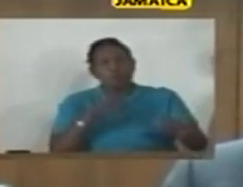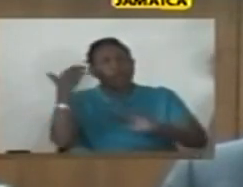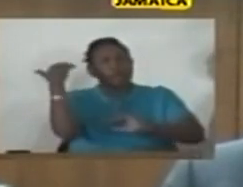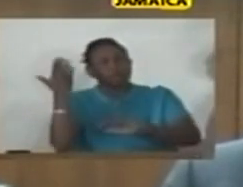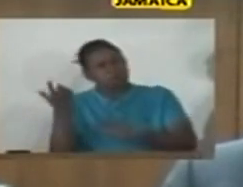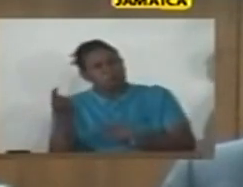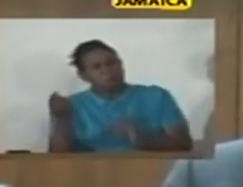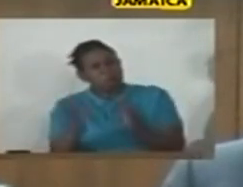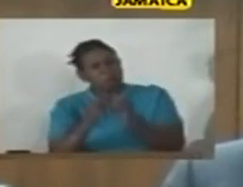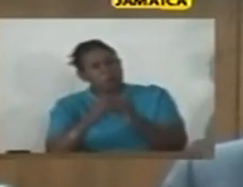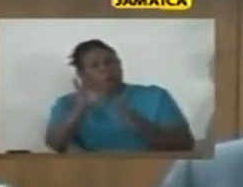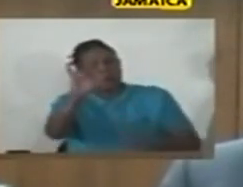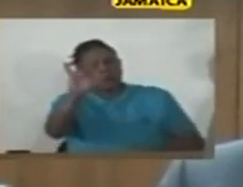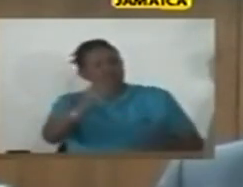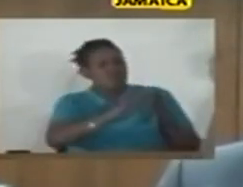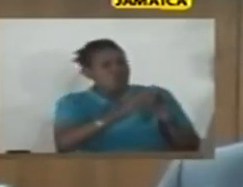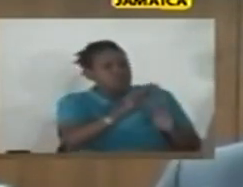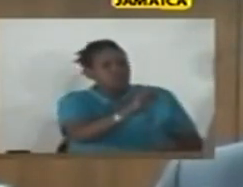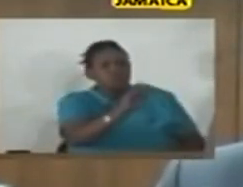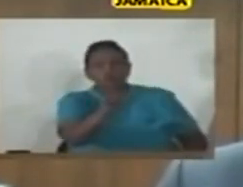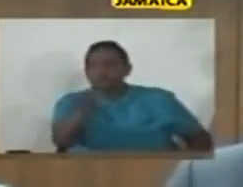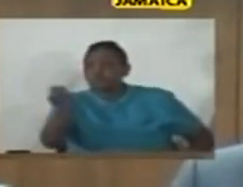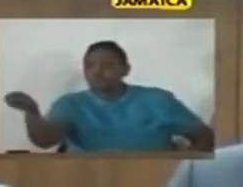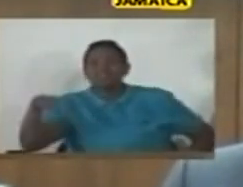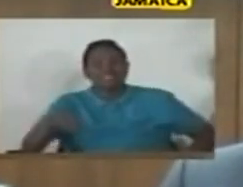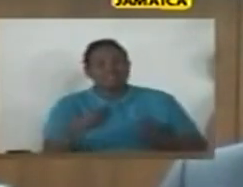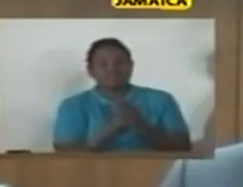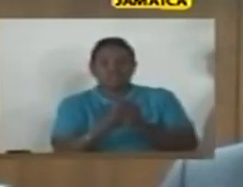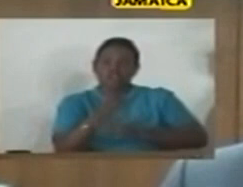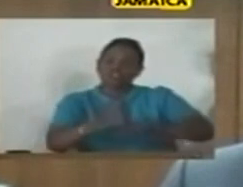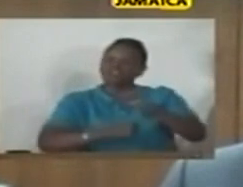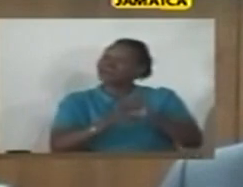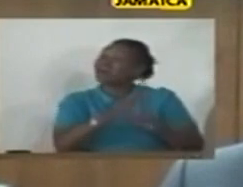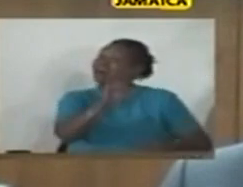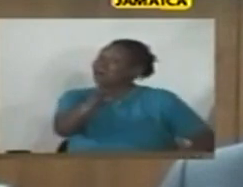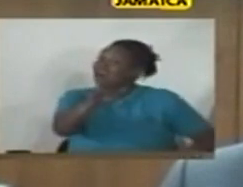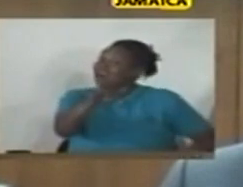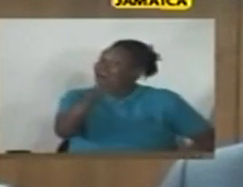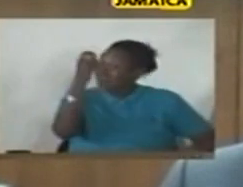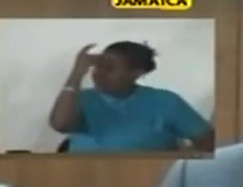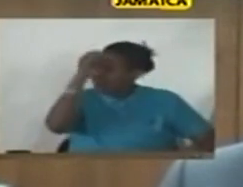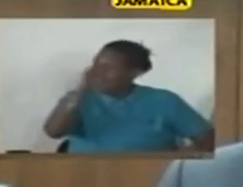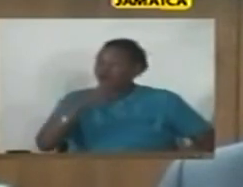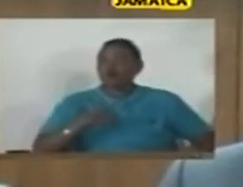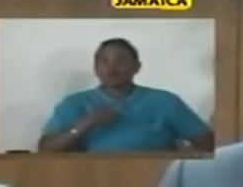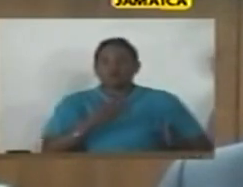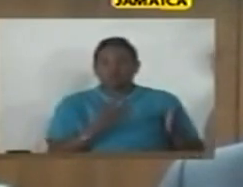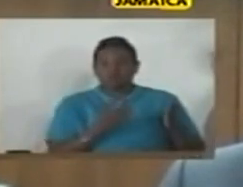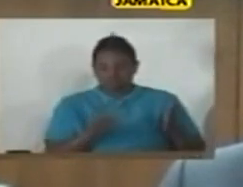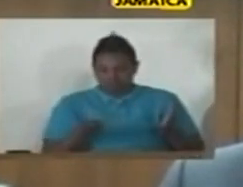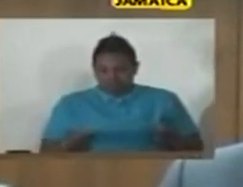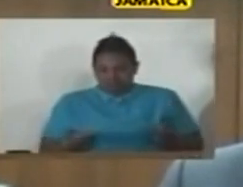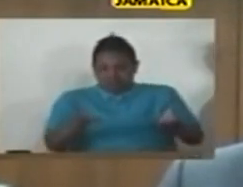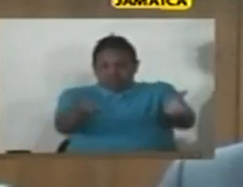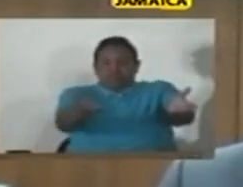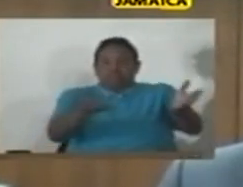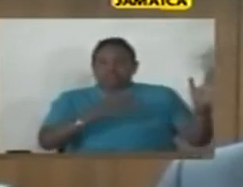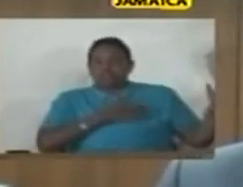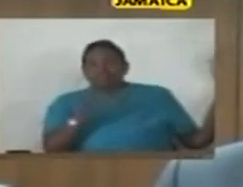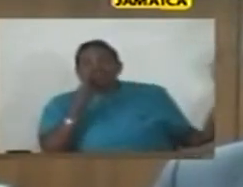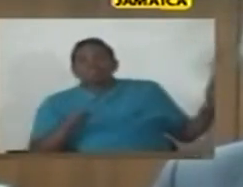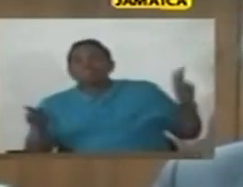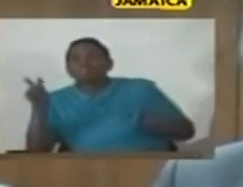another 25 communities this financial year. Again, Mr. Speaker, we are bringing the ministry into the palm of the citizens' hands.